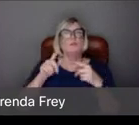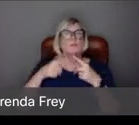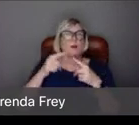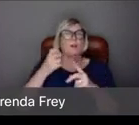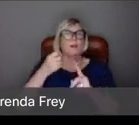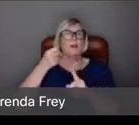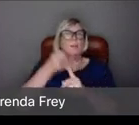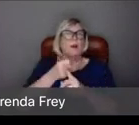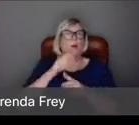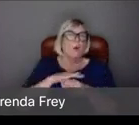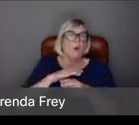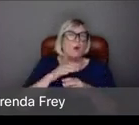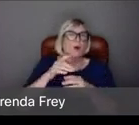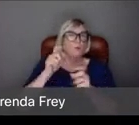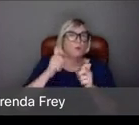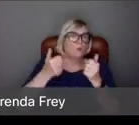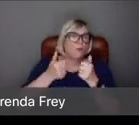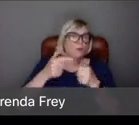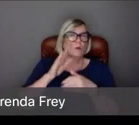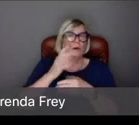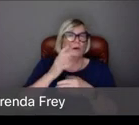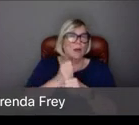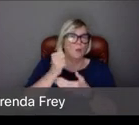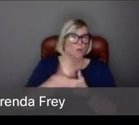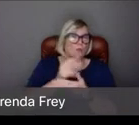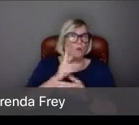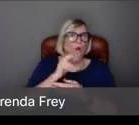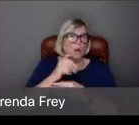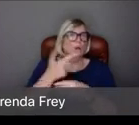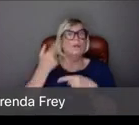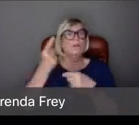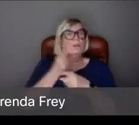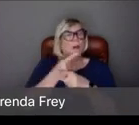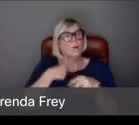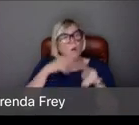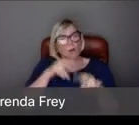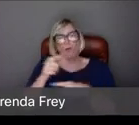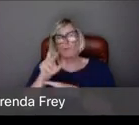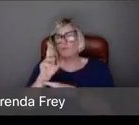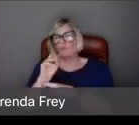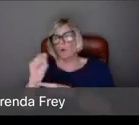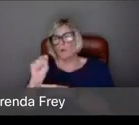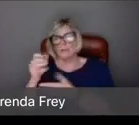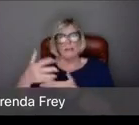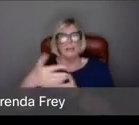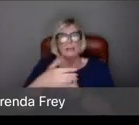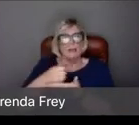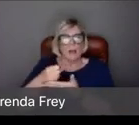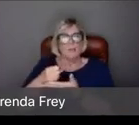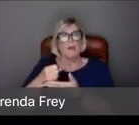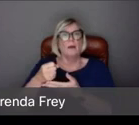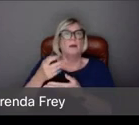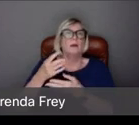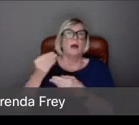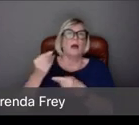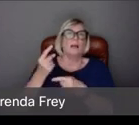on your approval. And typically, we look at gross income, and typically, I can't say